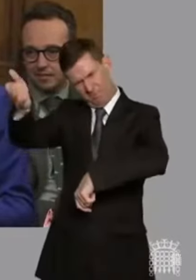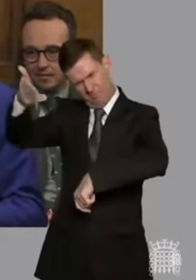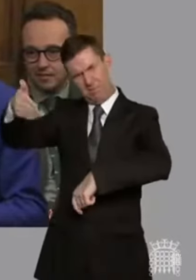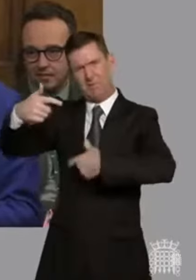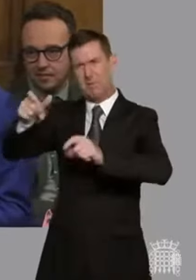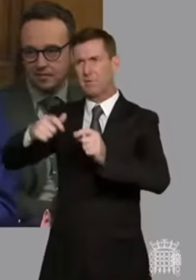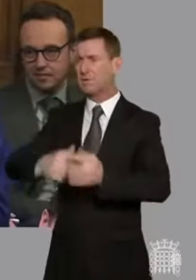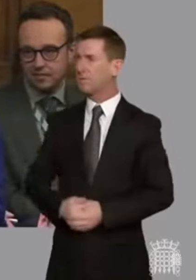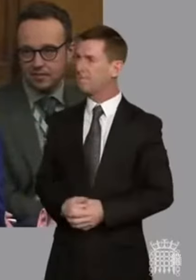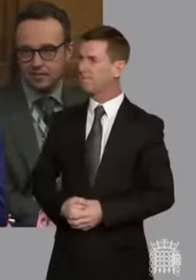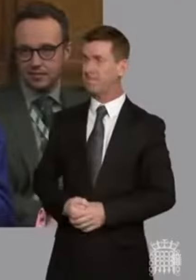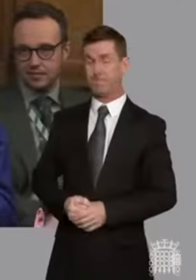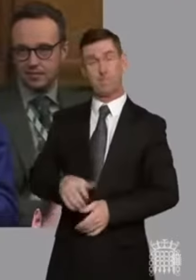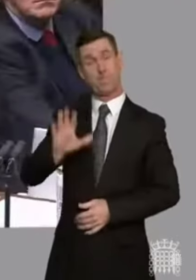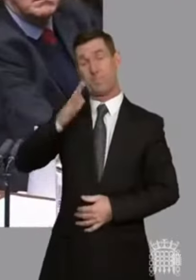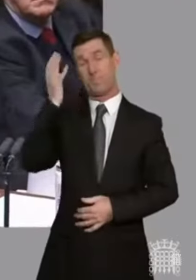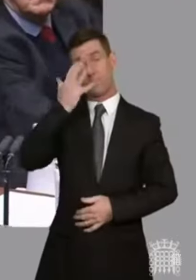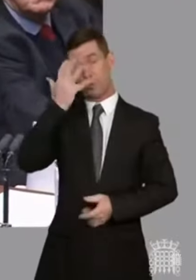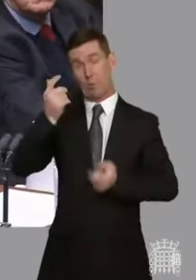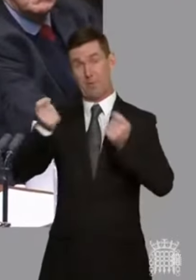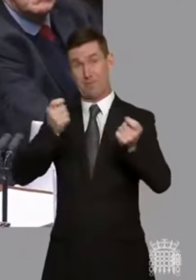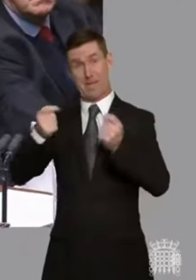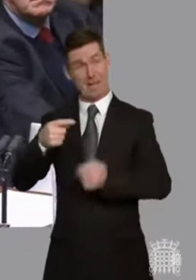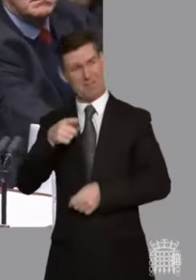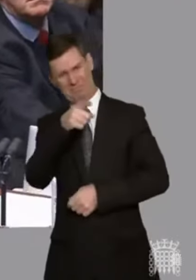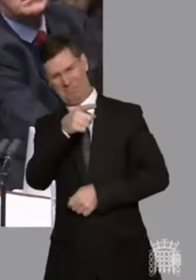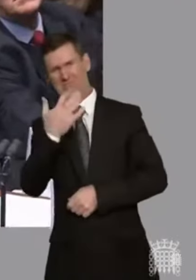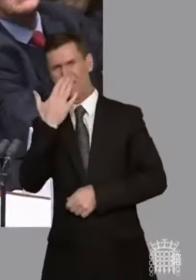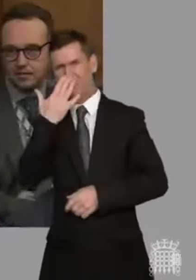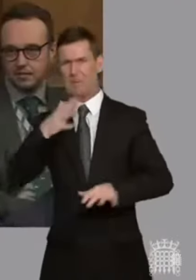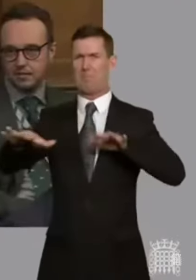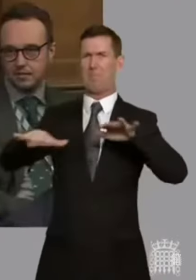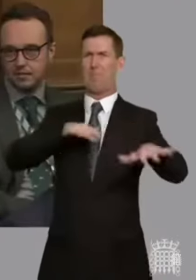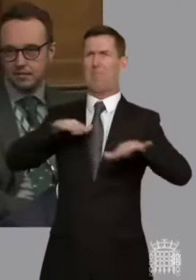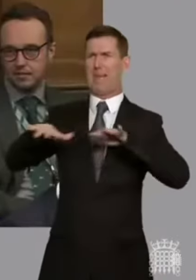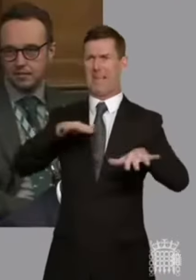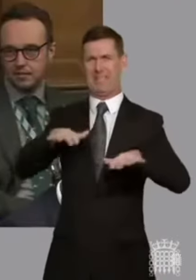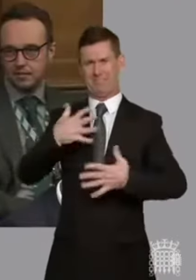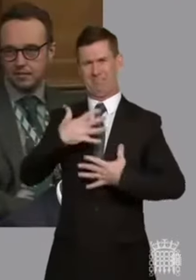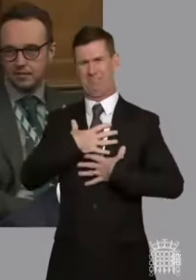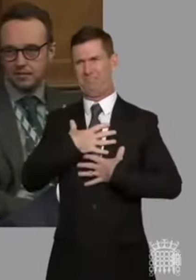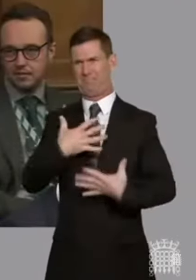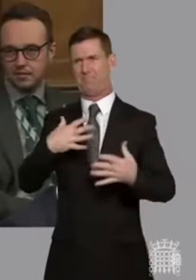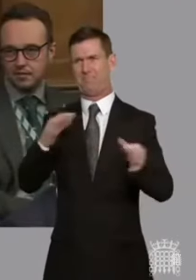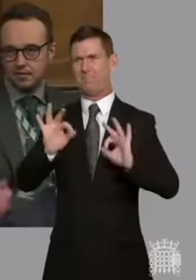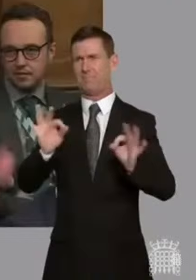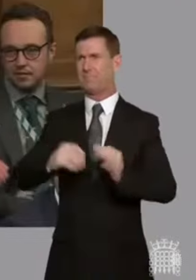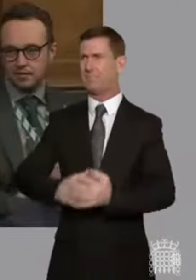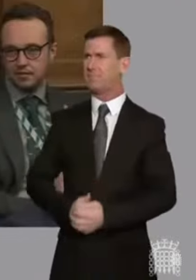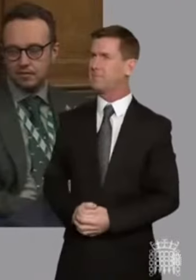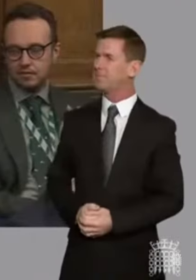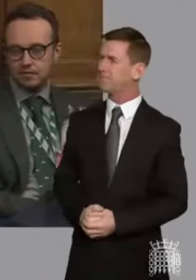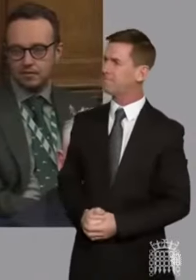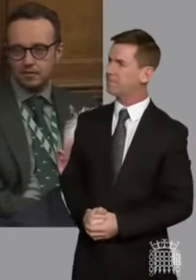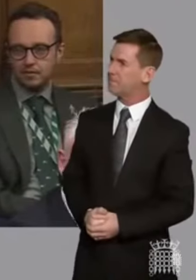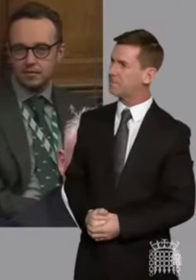House. I'm not surprised. To ask the Prime Minister I'd like some advice,